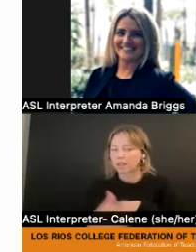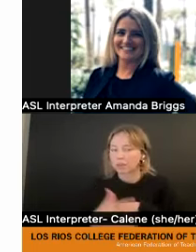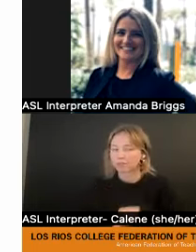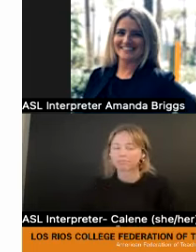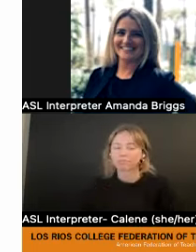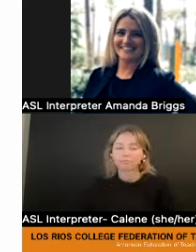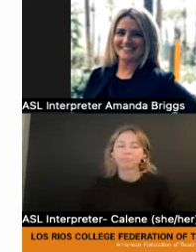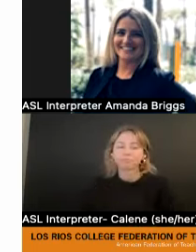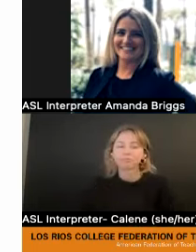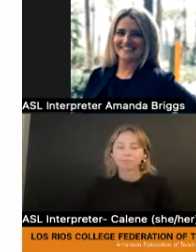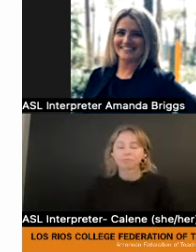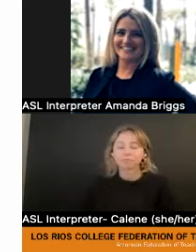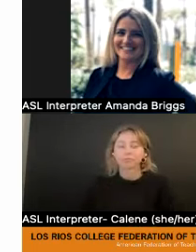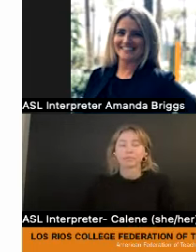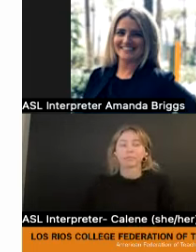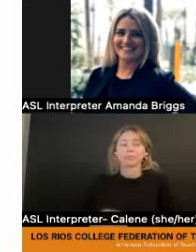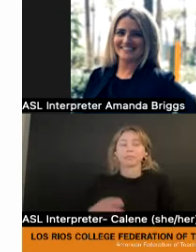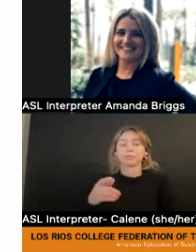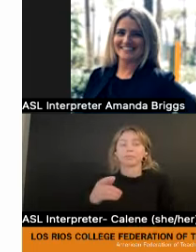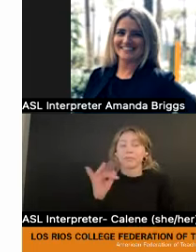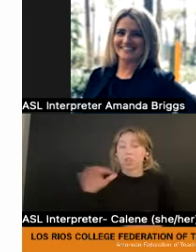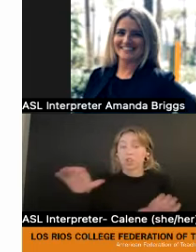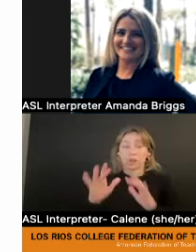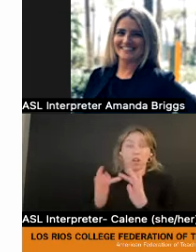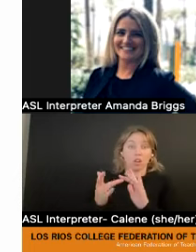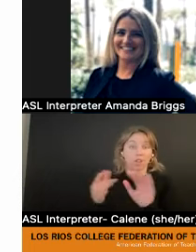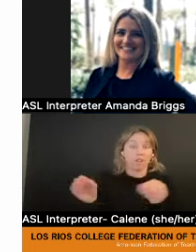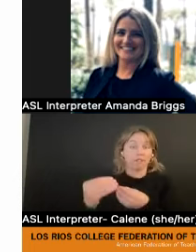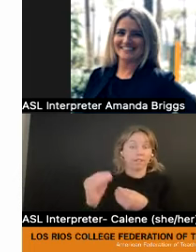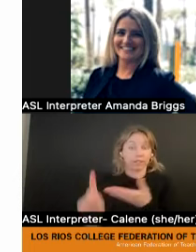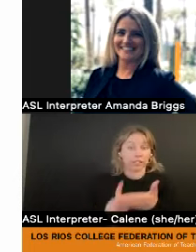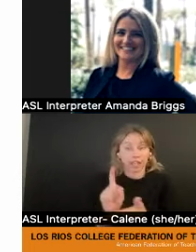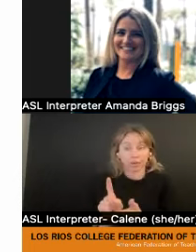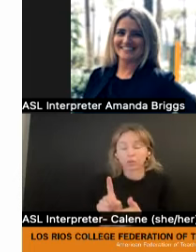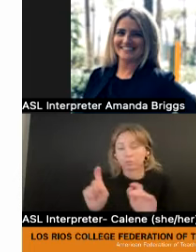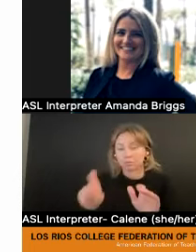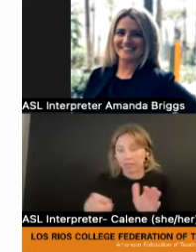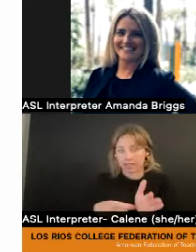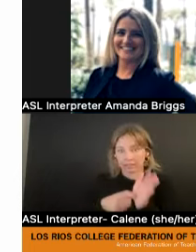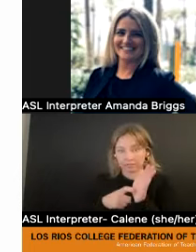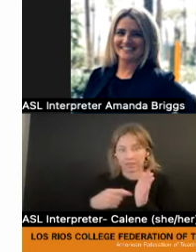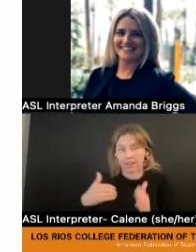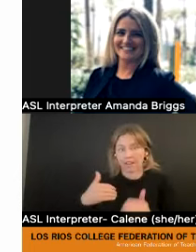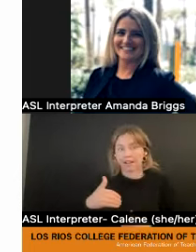times. But if you're doing online office hours, you must have